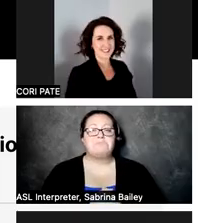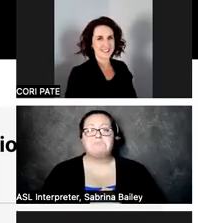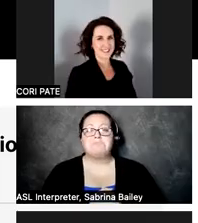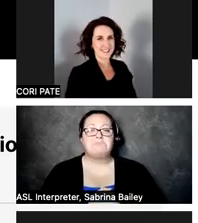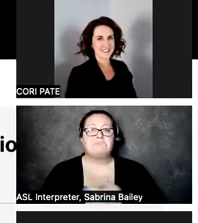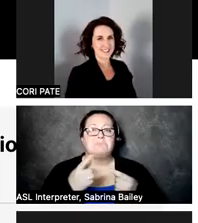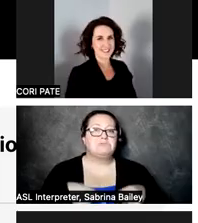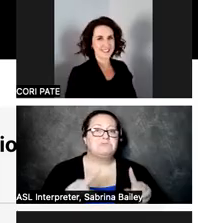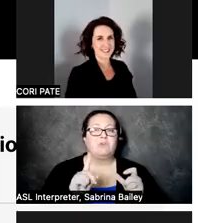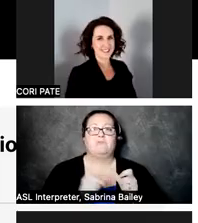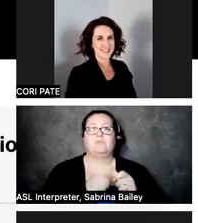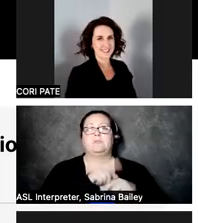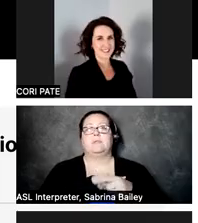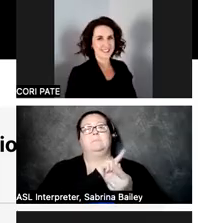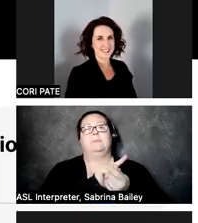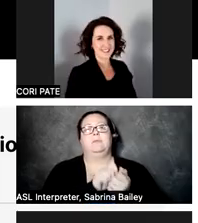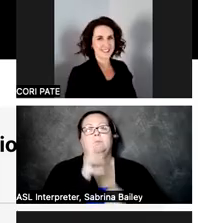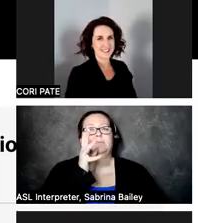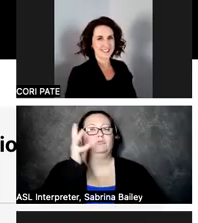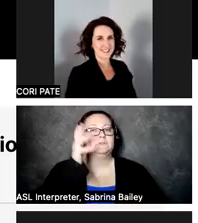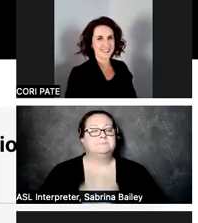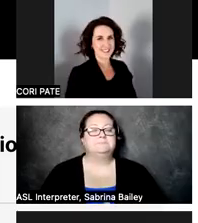during your first meeting with parents.